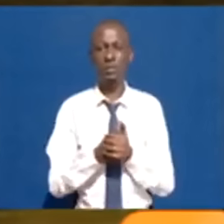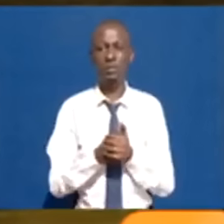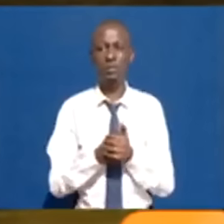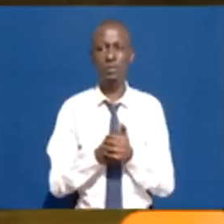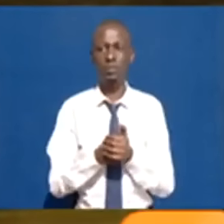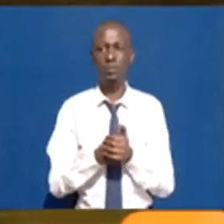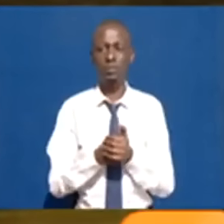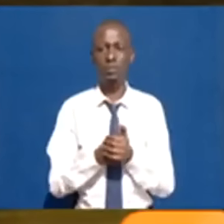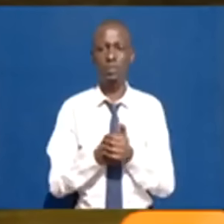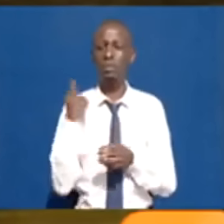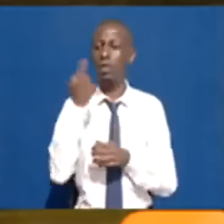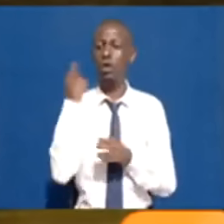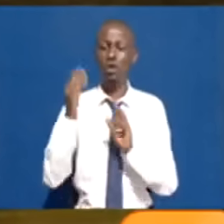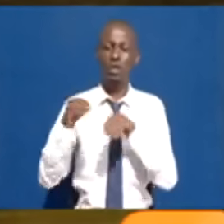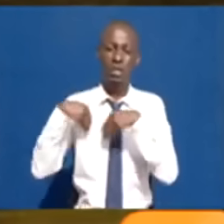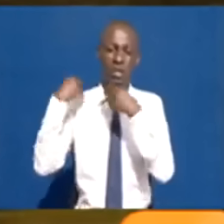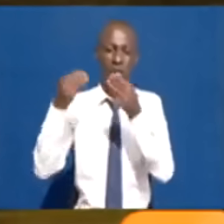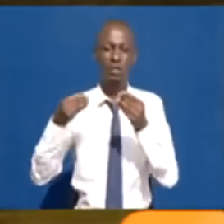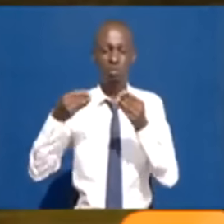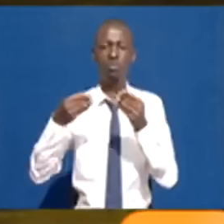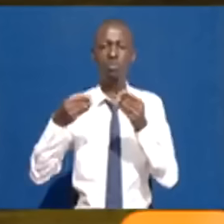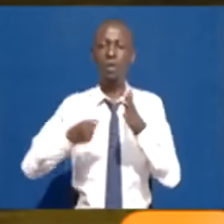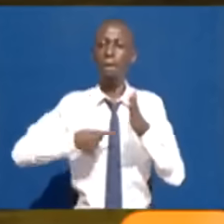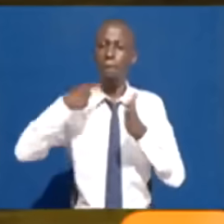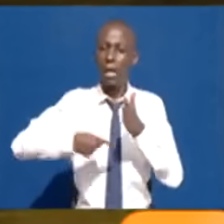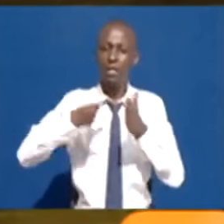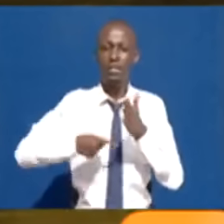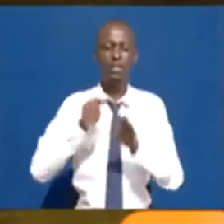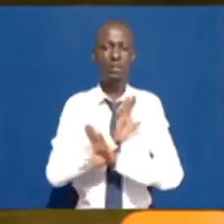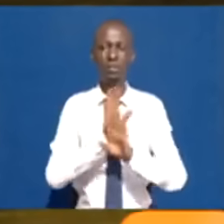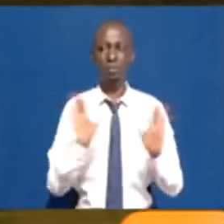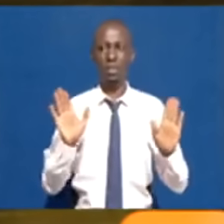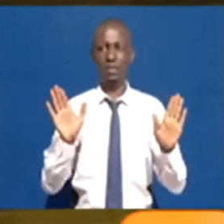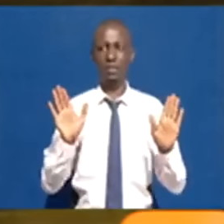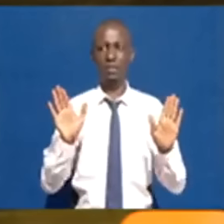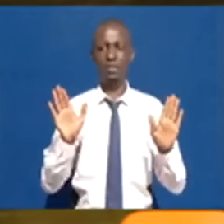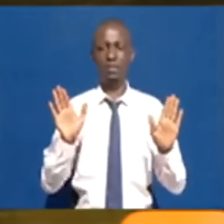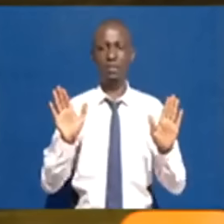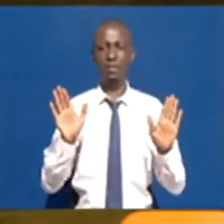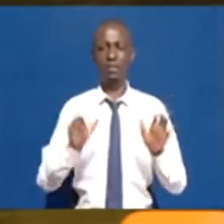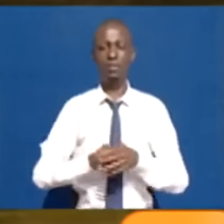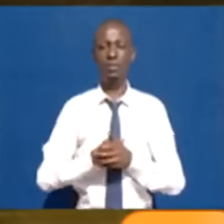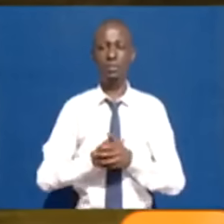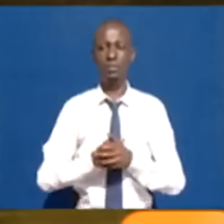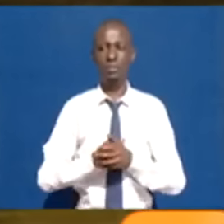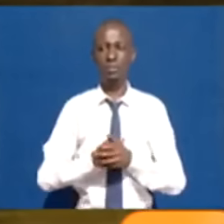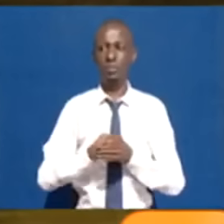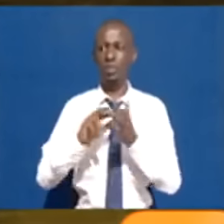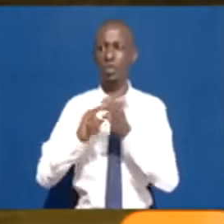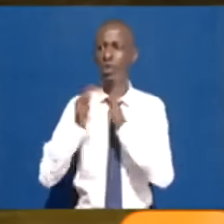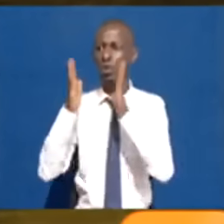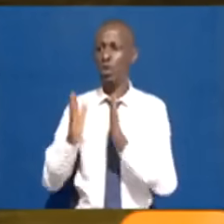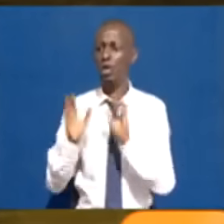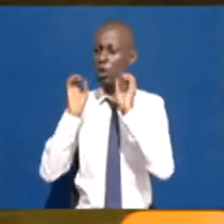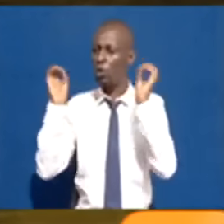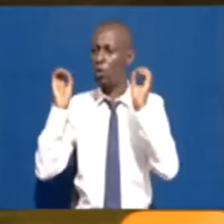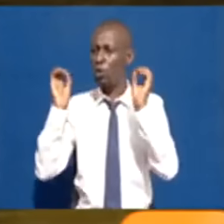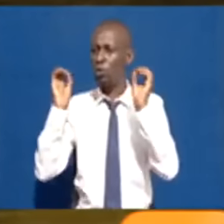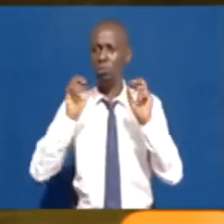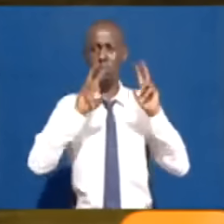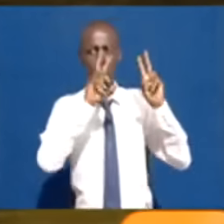them machines." You give them machines? Yes. You're not the contractor? Yes. No. And you